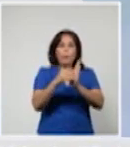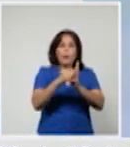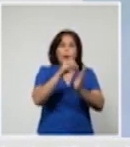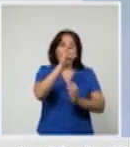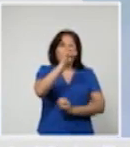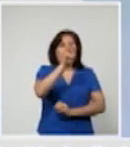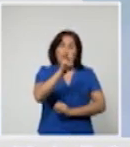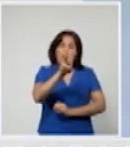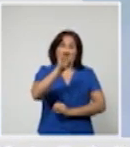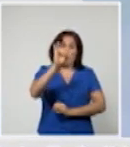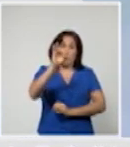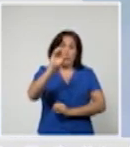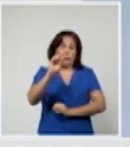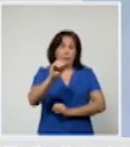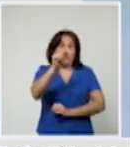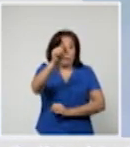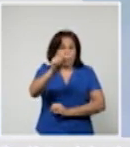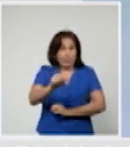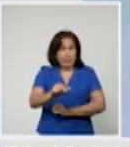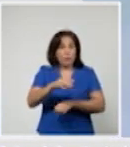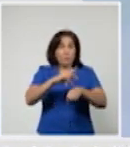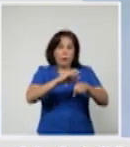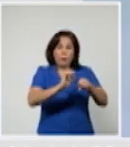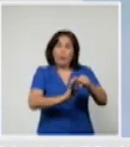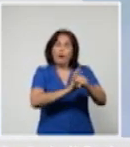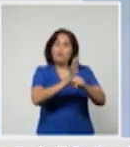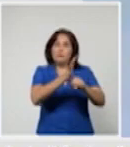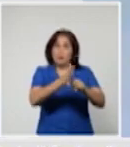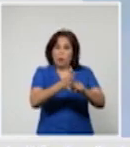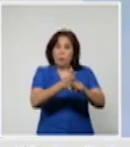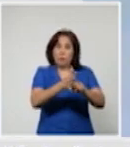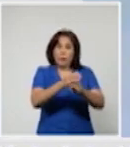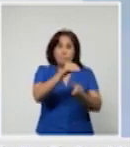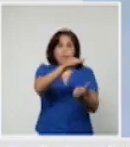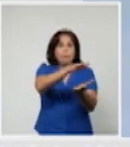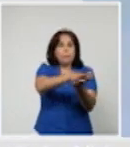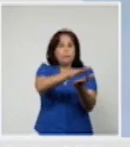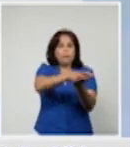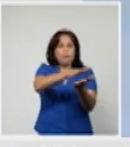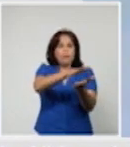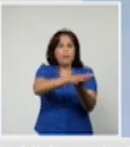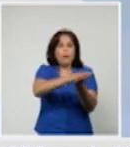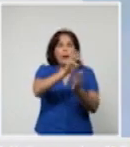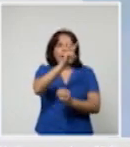95,129 new cases were reported yesterday, for a total of